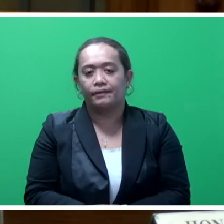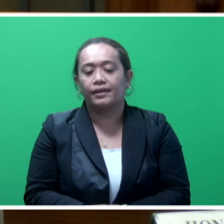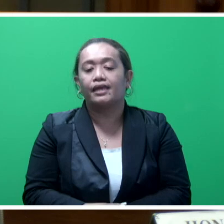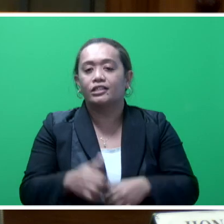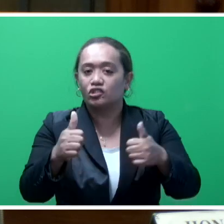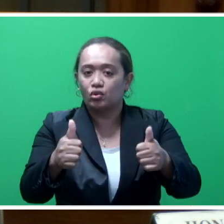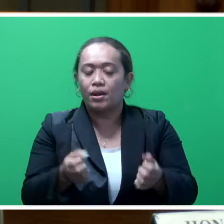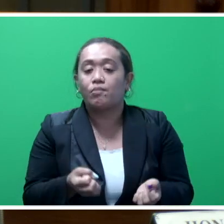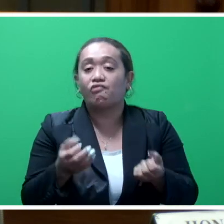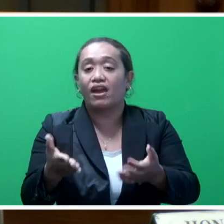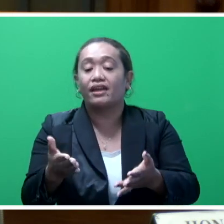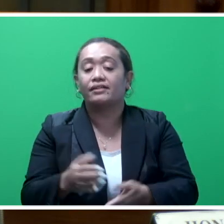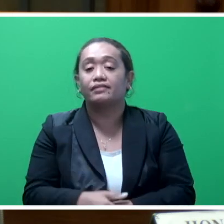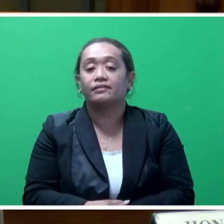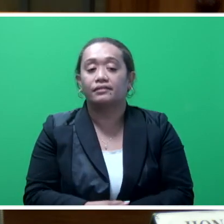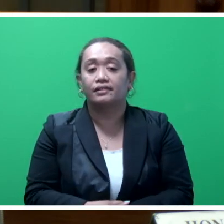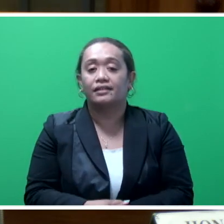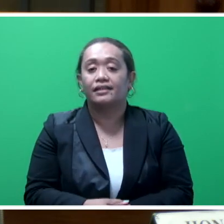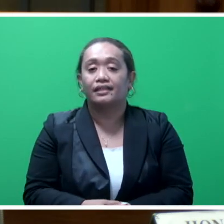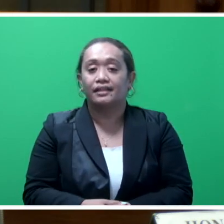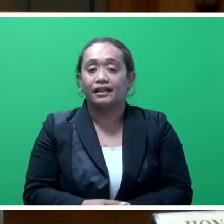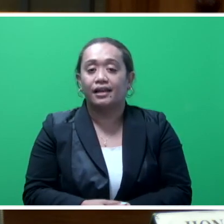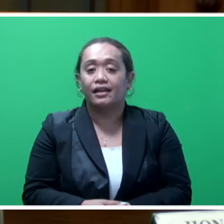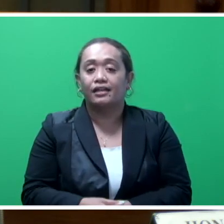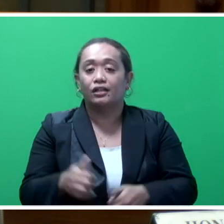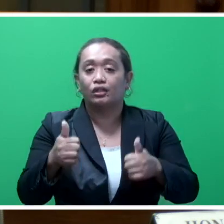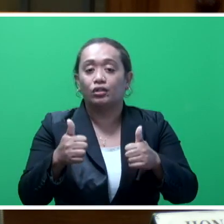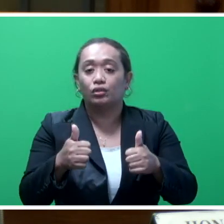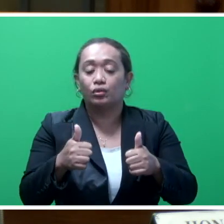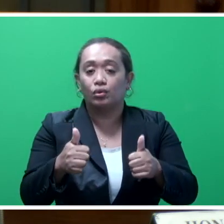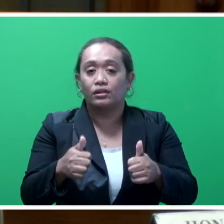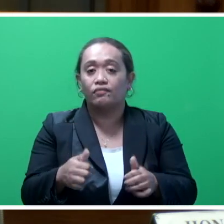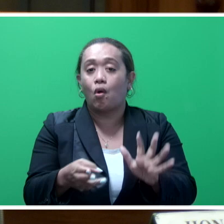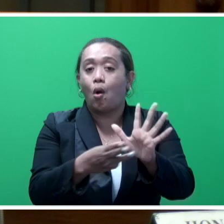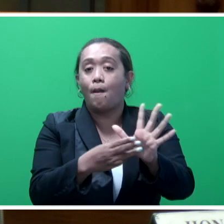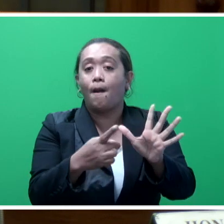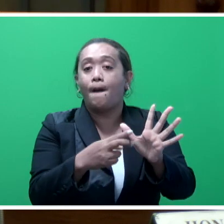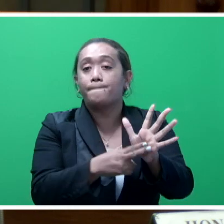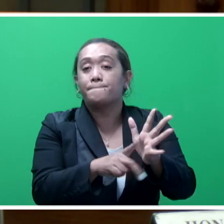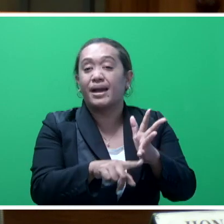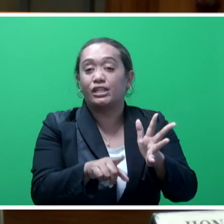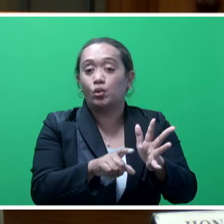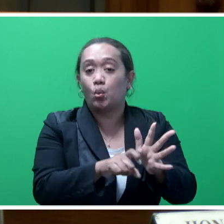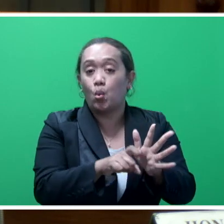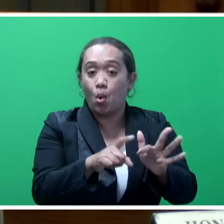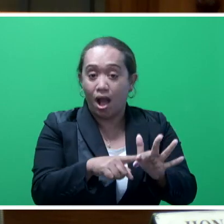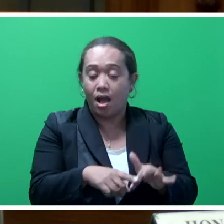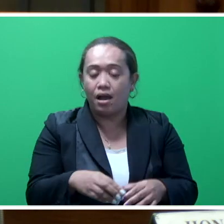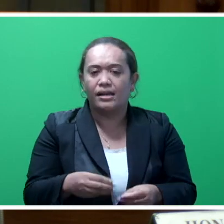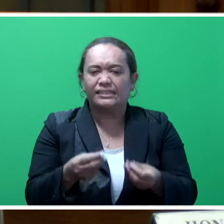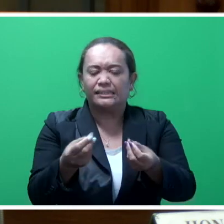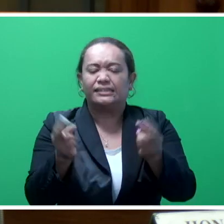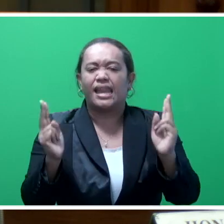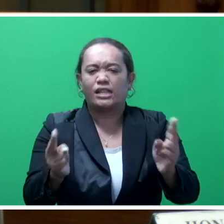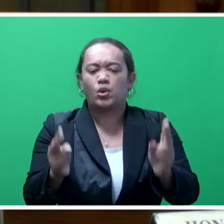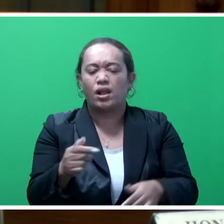providing and giving out organic manure to their farmers in their cooperative. Mr. Speaker said there are other